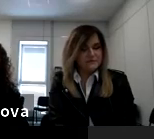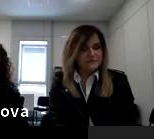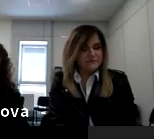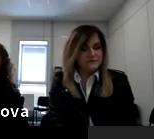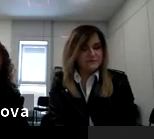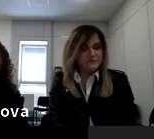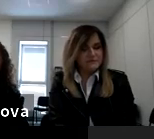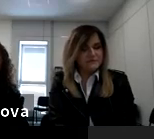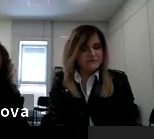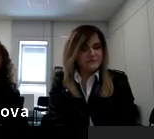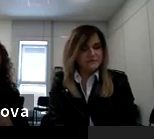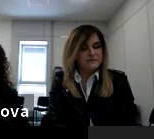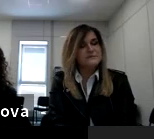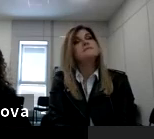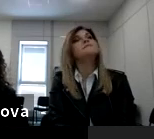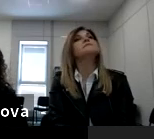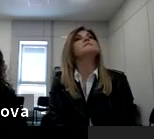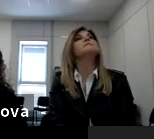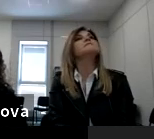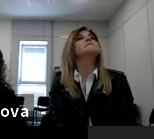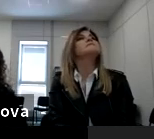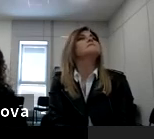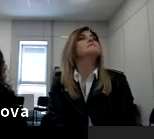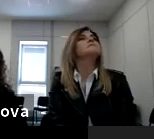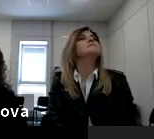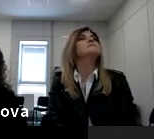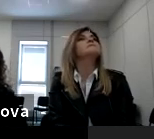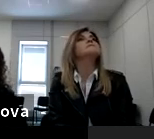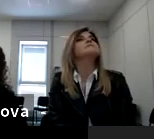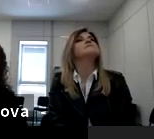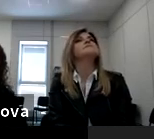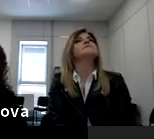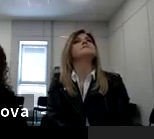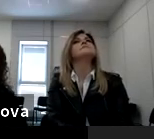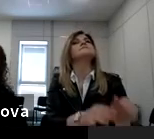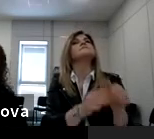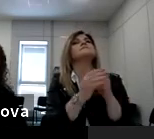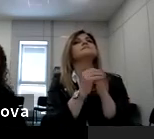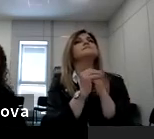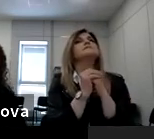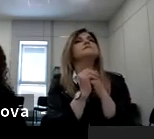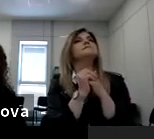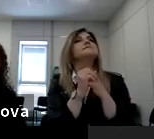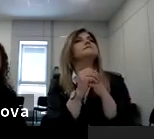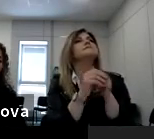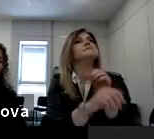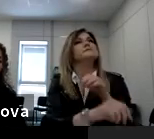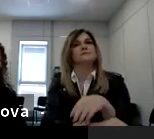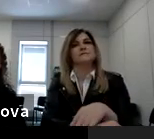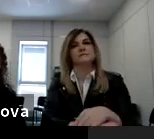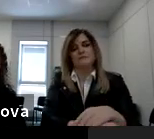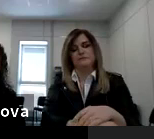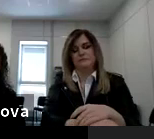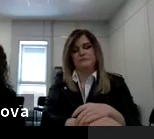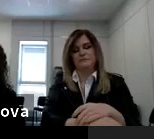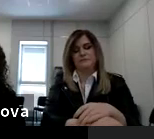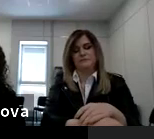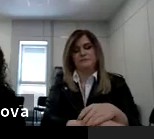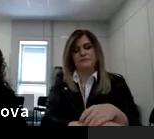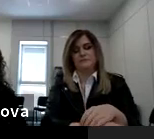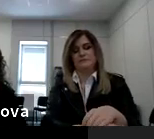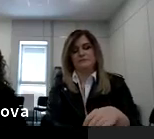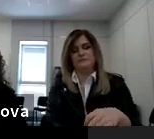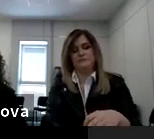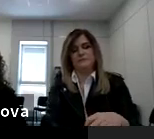beforehand, and here you can see, as in our all new fixtures, you can see the lighting pictures of lighting effect.